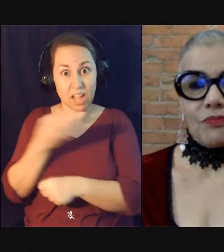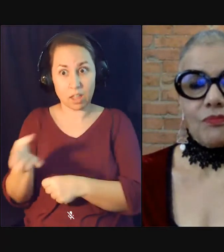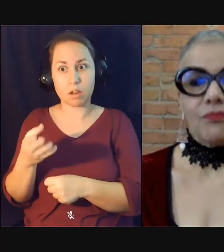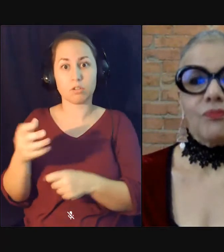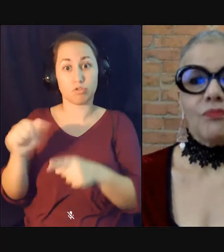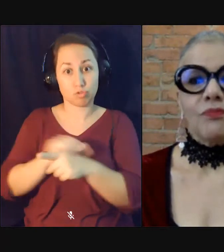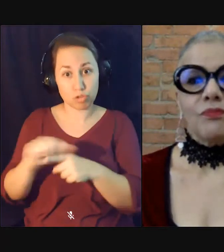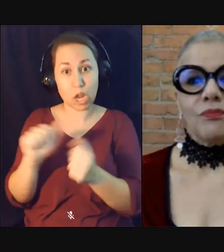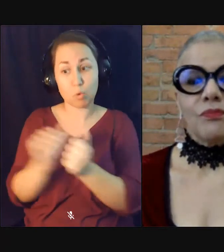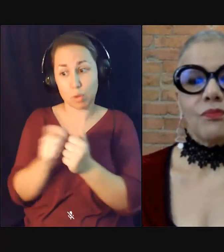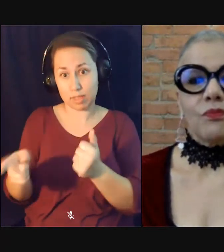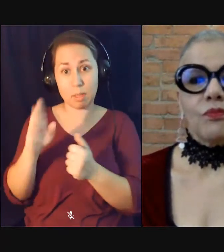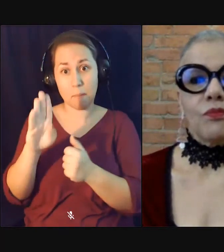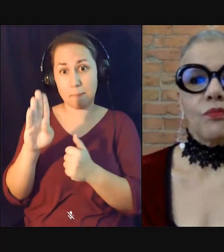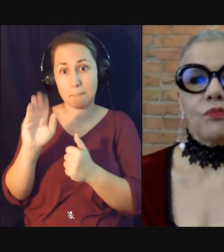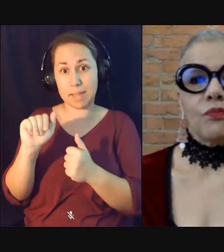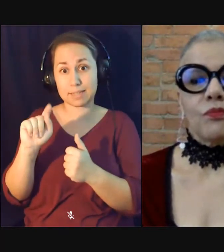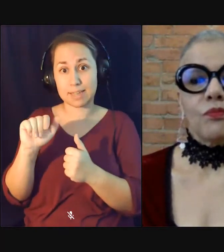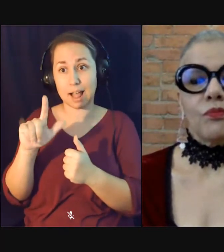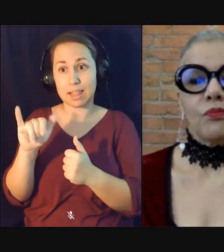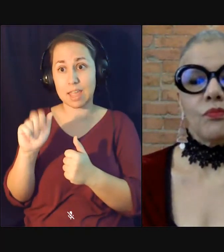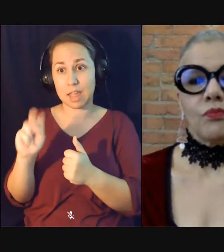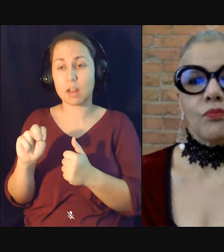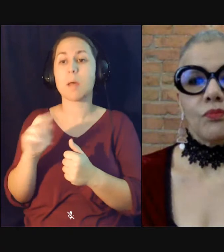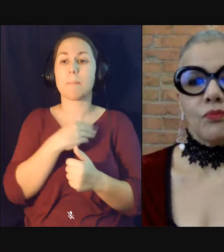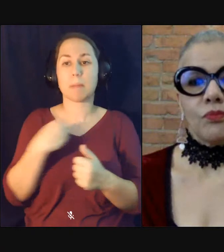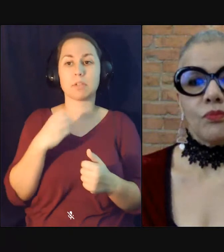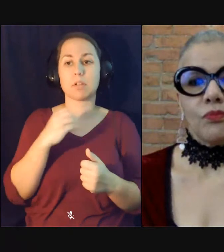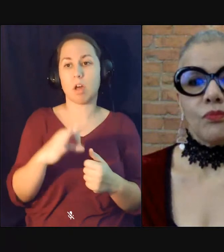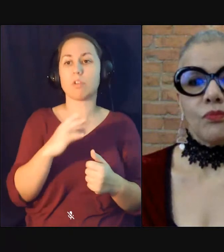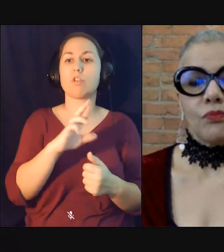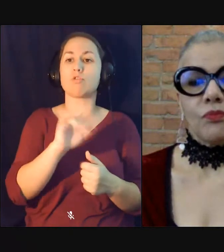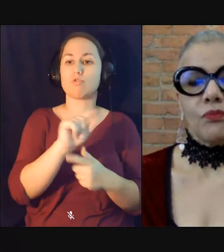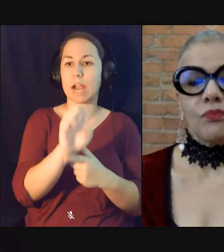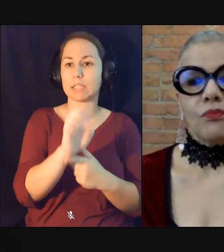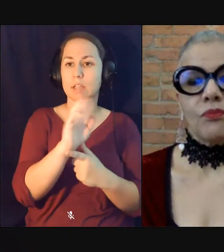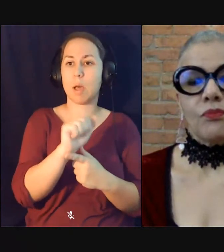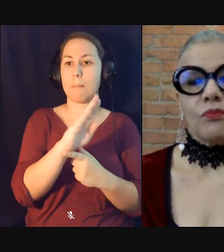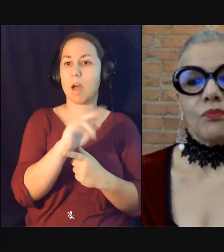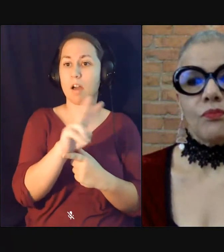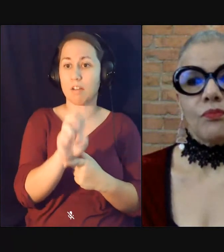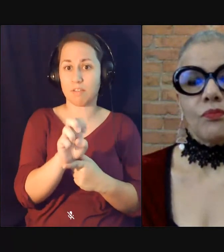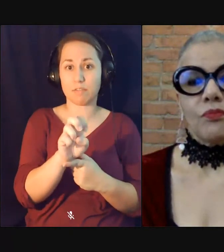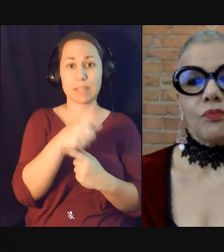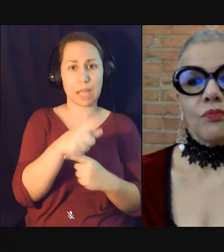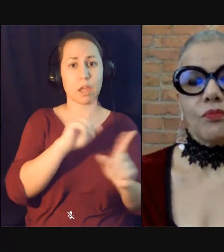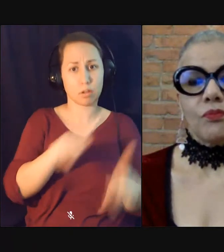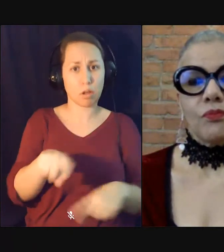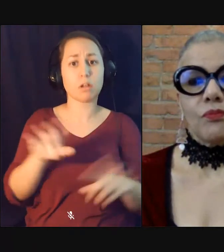with the Azov Battalion. Members of the Rise Above movement in the United States have gone and like done MMA boxing